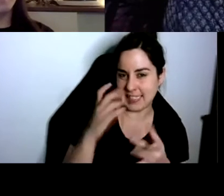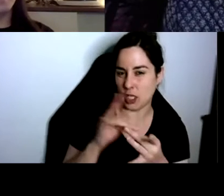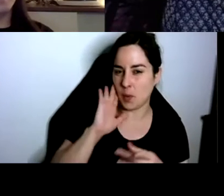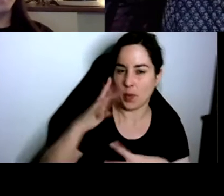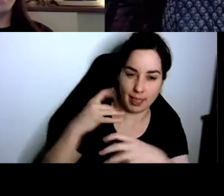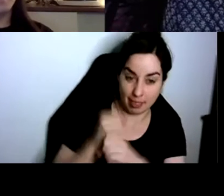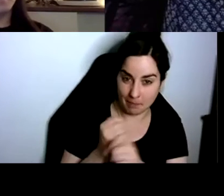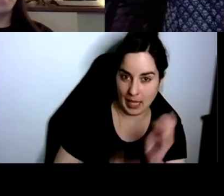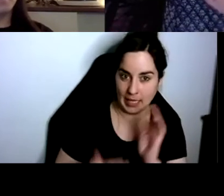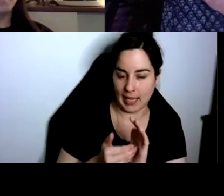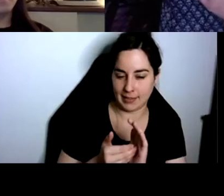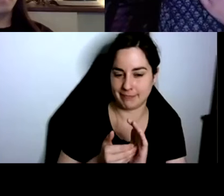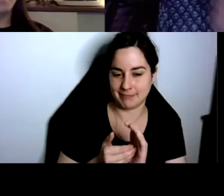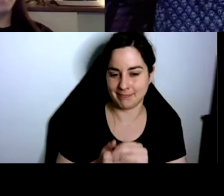excellent